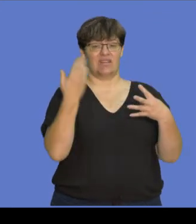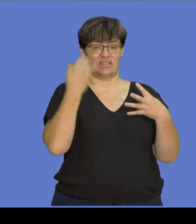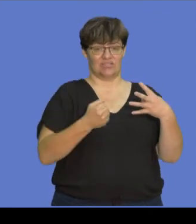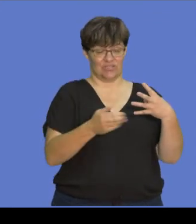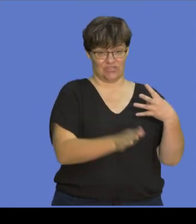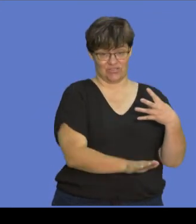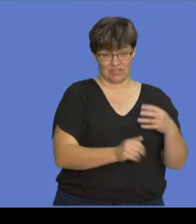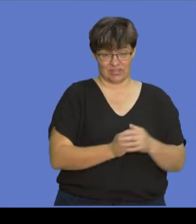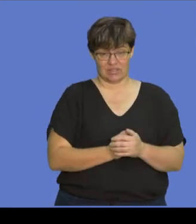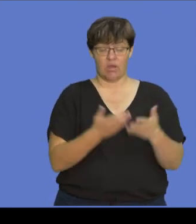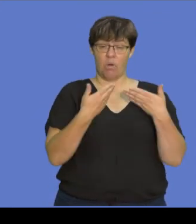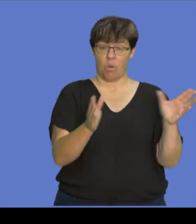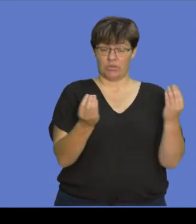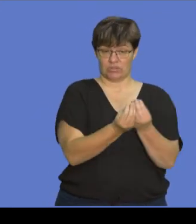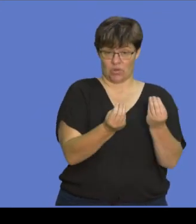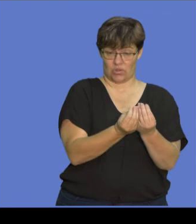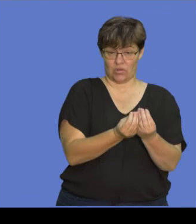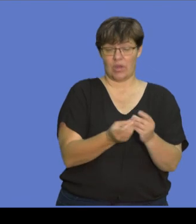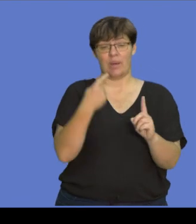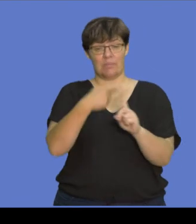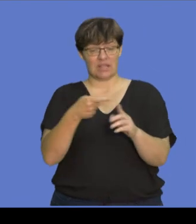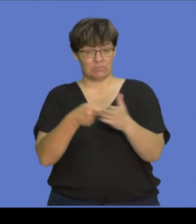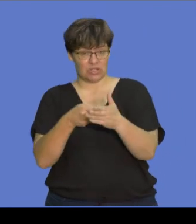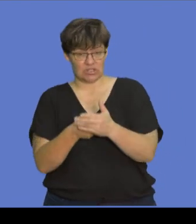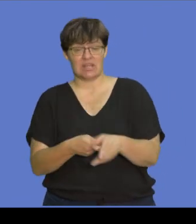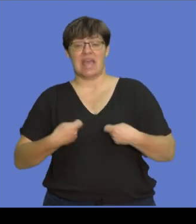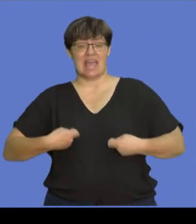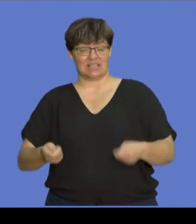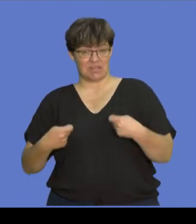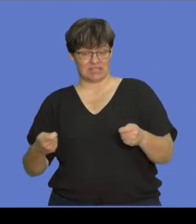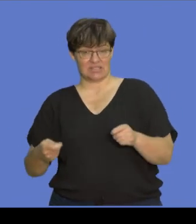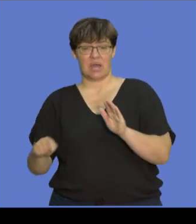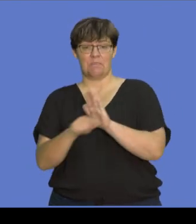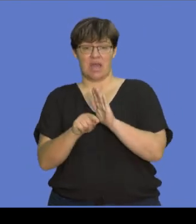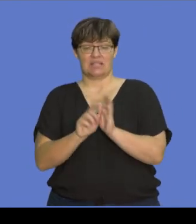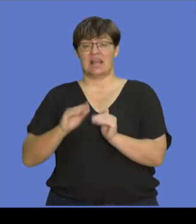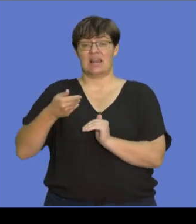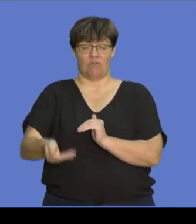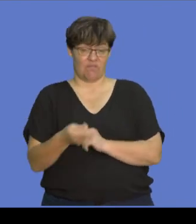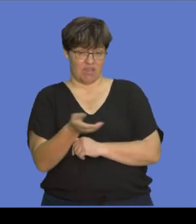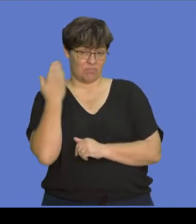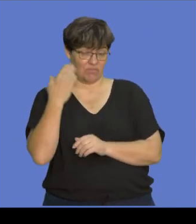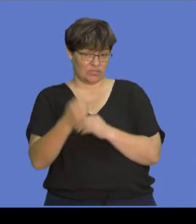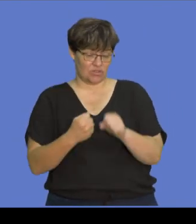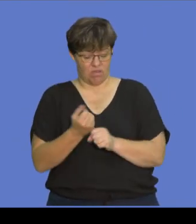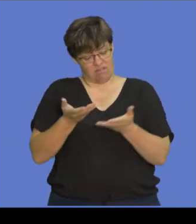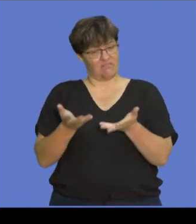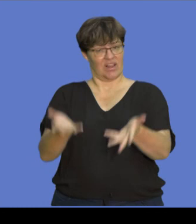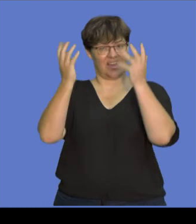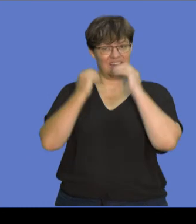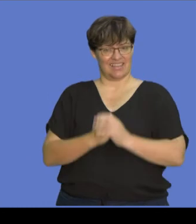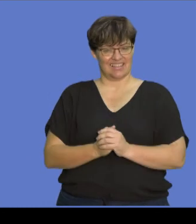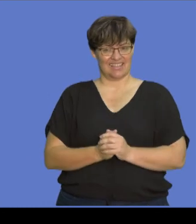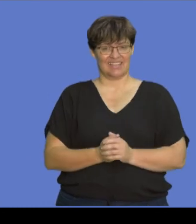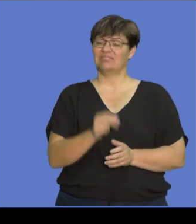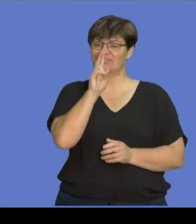we go. Opening stock, plus purchase, plus expenses, minus what we have left over, and voila, there's the figure we're